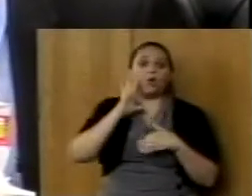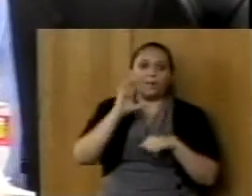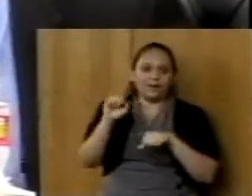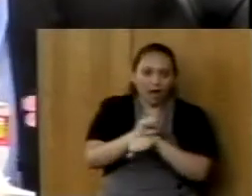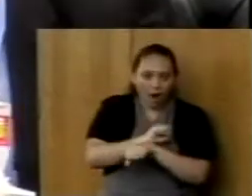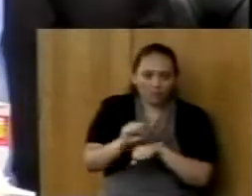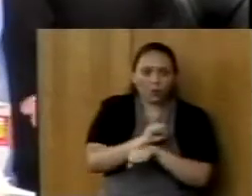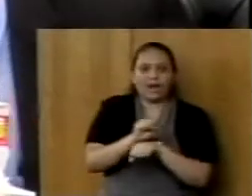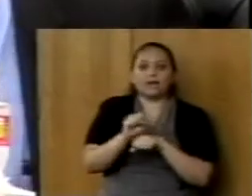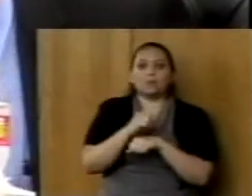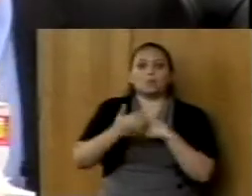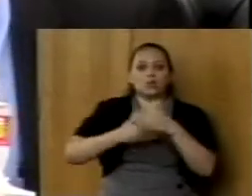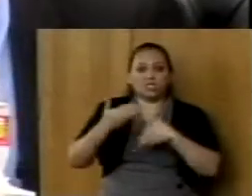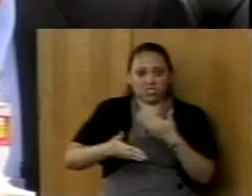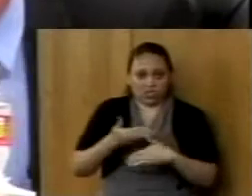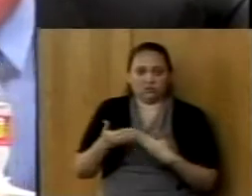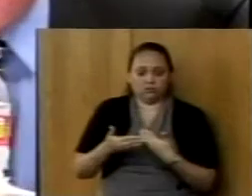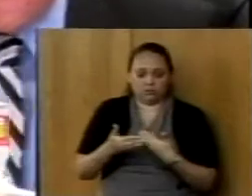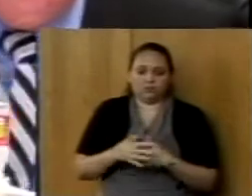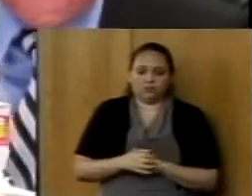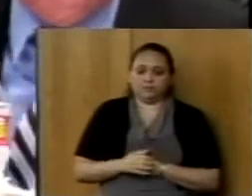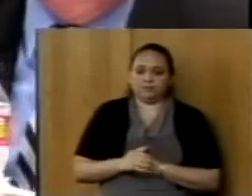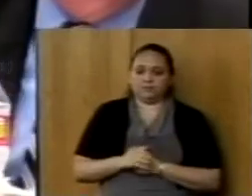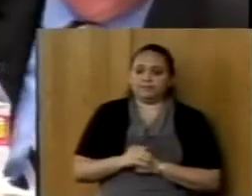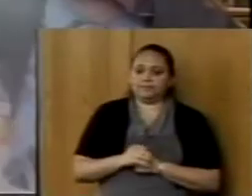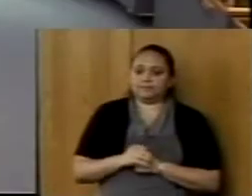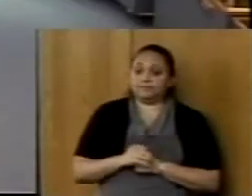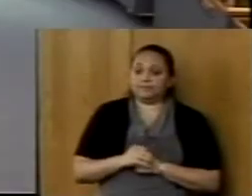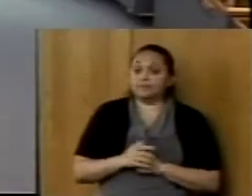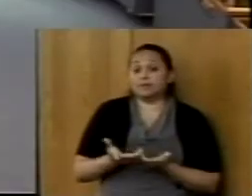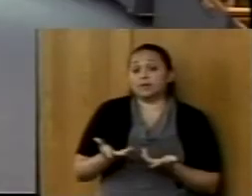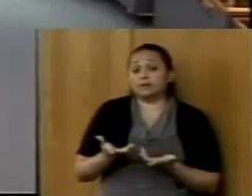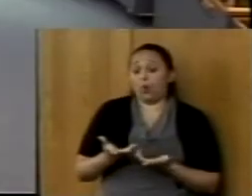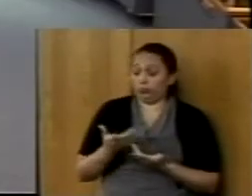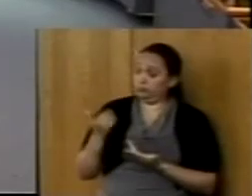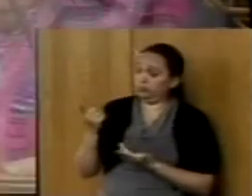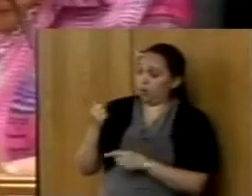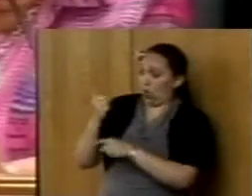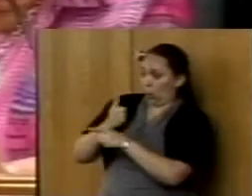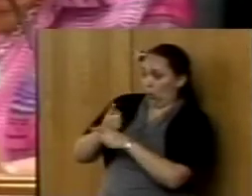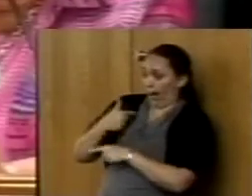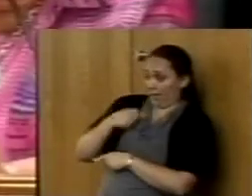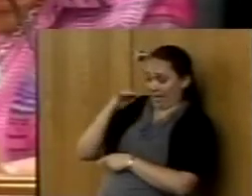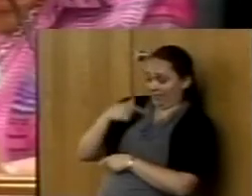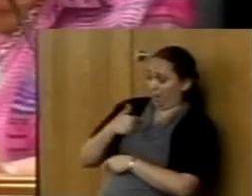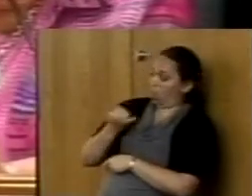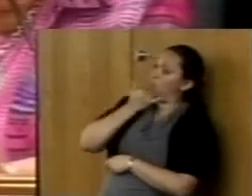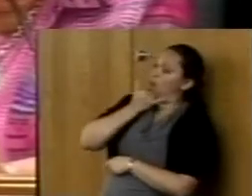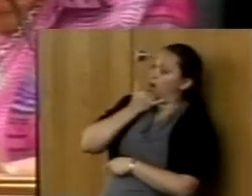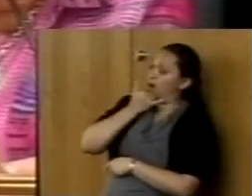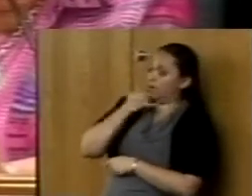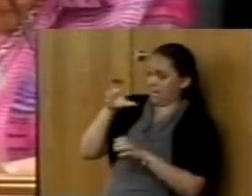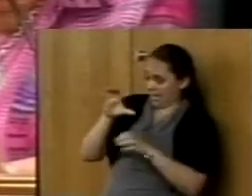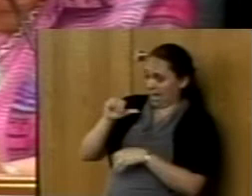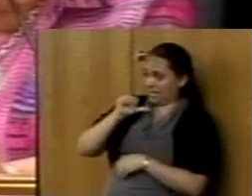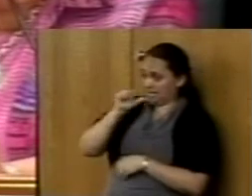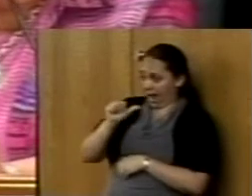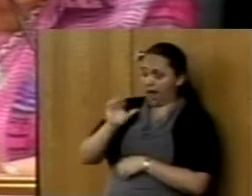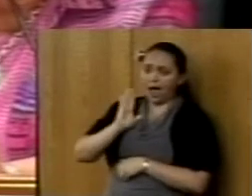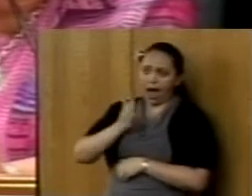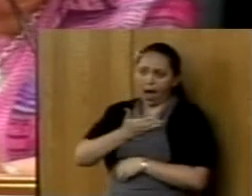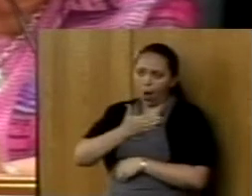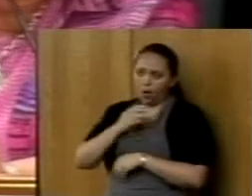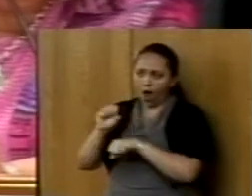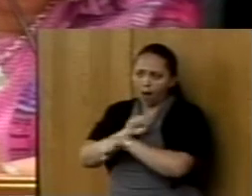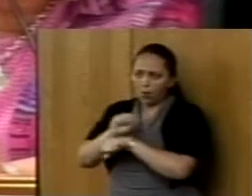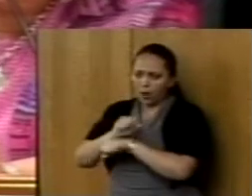operating procedures, of which this is what this manual is. Correct me if I'm wrong. Does not our operating procedure